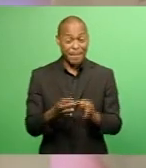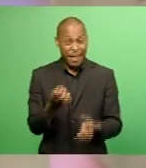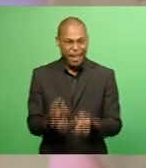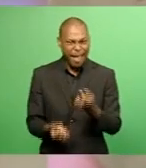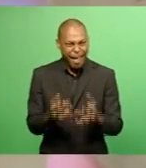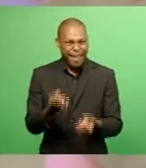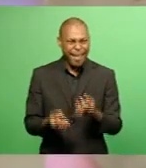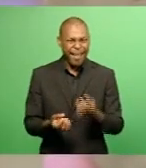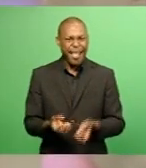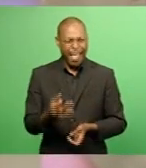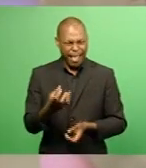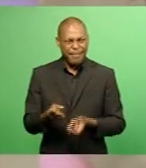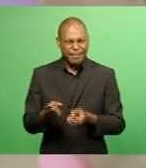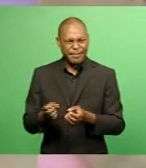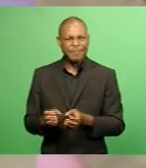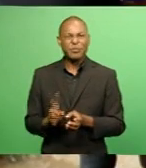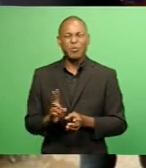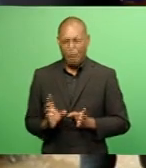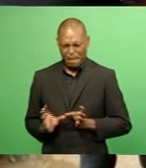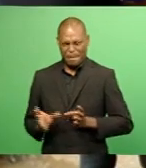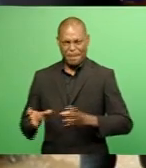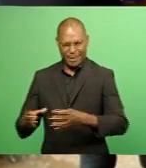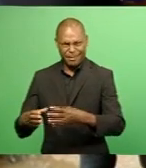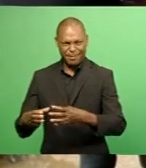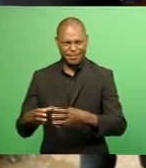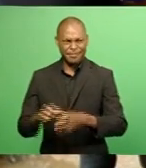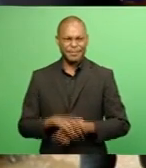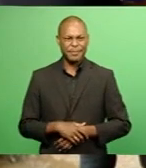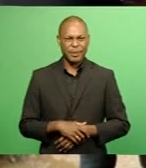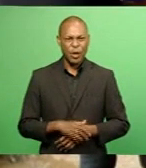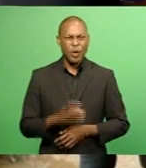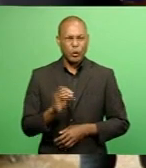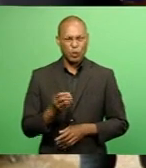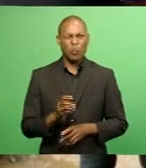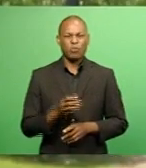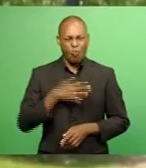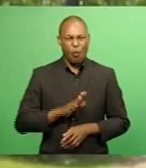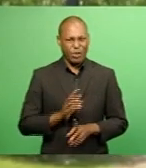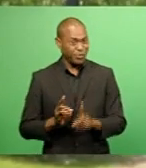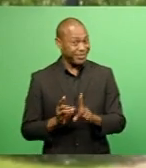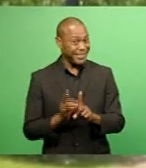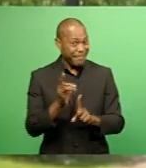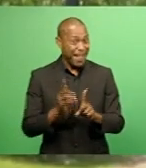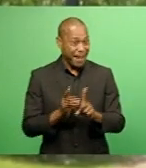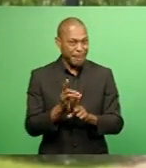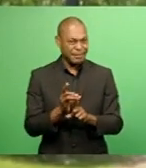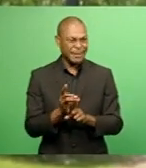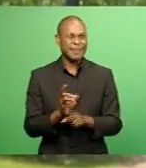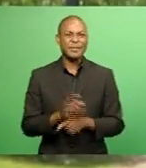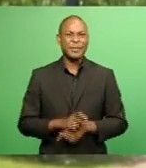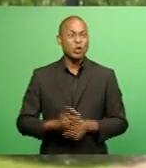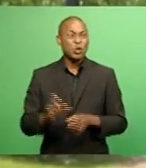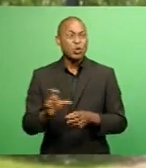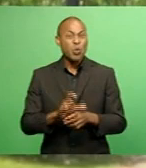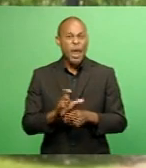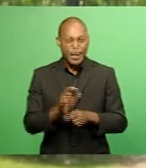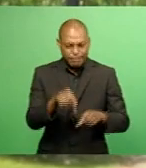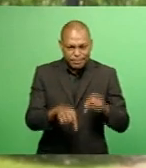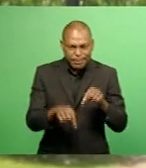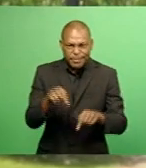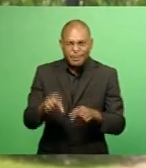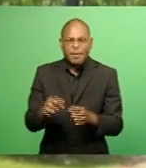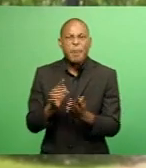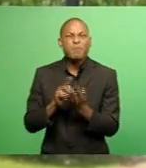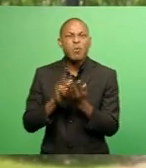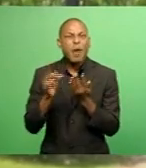nurseries. But that's the initial phase. Now we are looking into developing that, in creating a mangrove restoration program in some